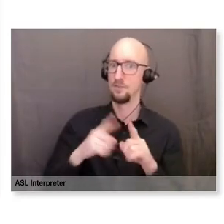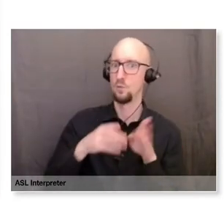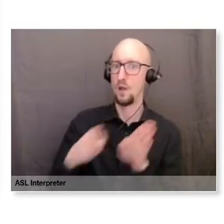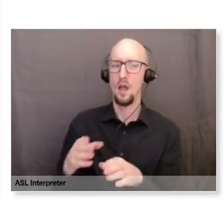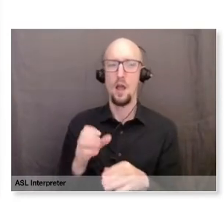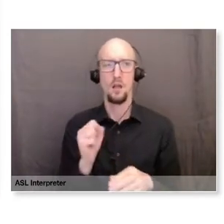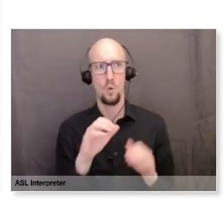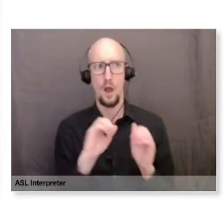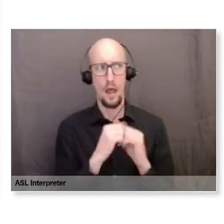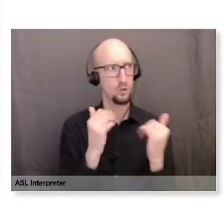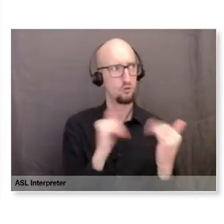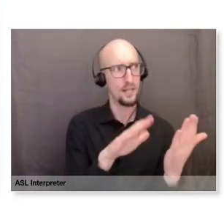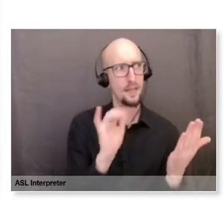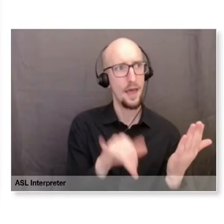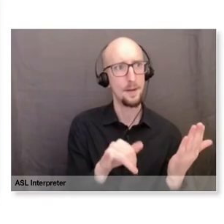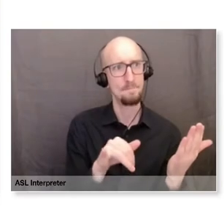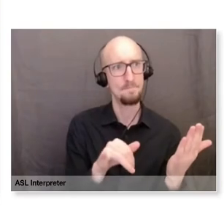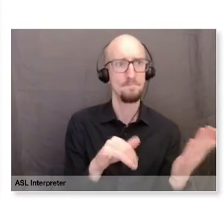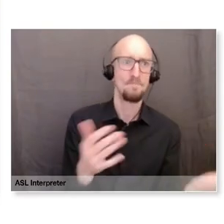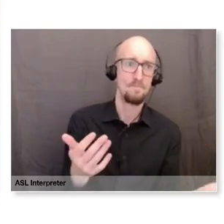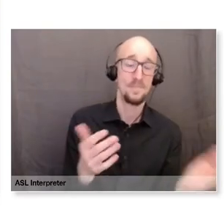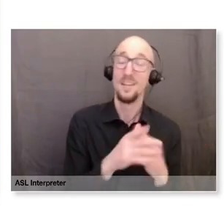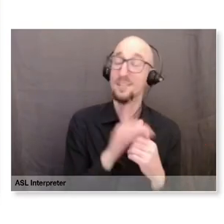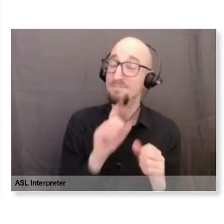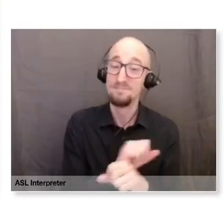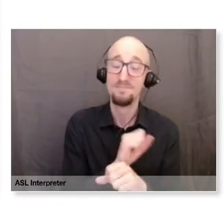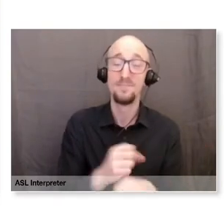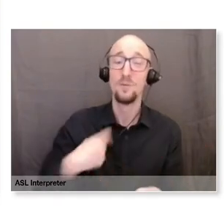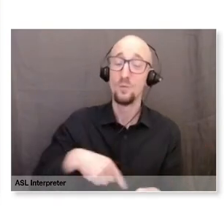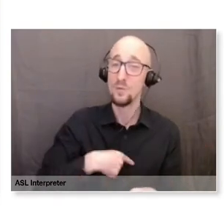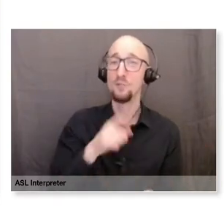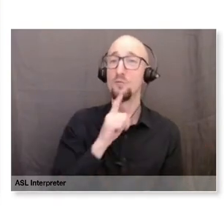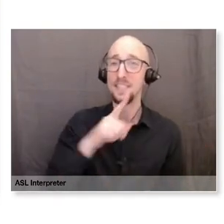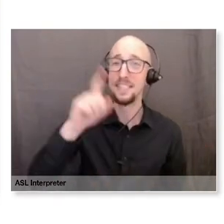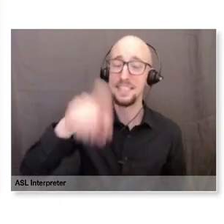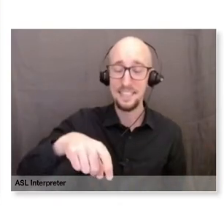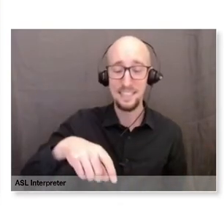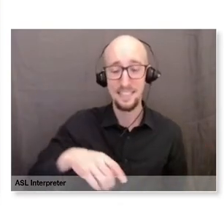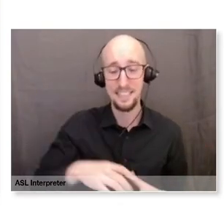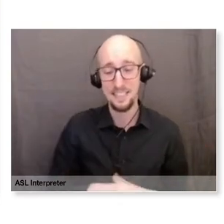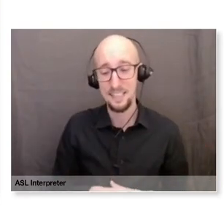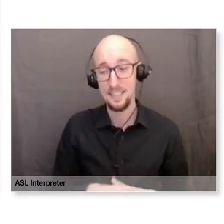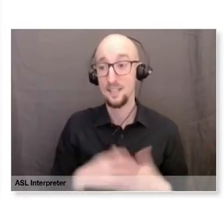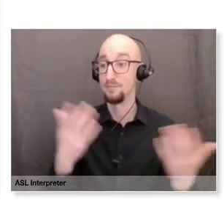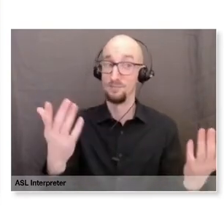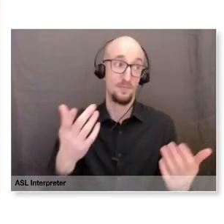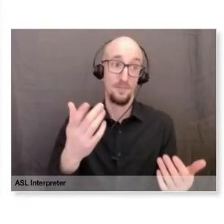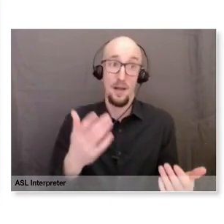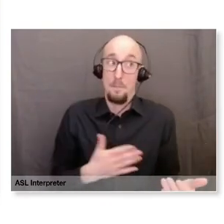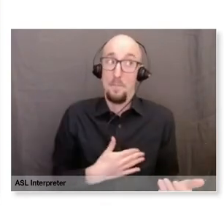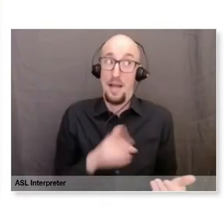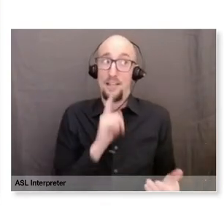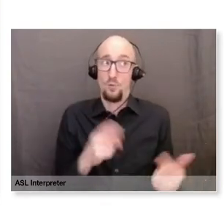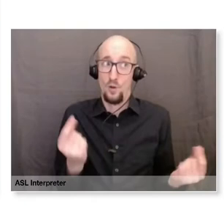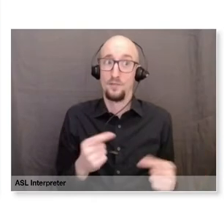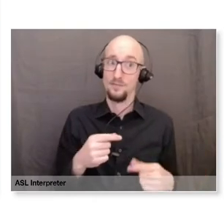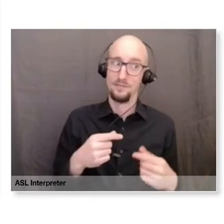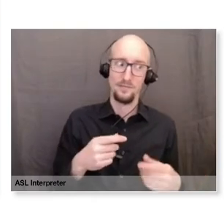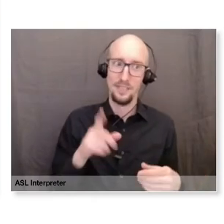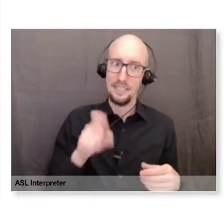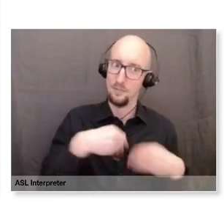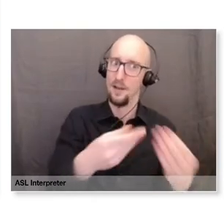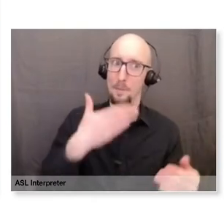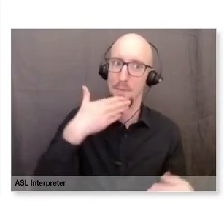It's that we really need, you know, I think the easy answer is like liberal arts education, right? Or something like that. But I think much